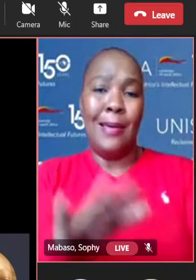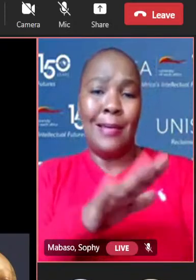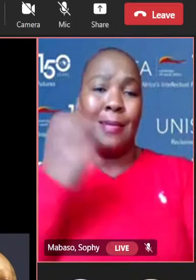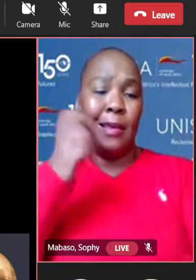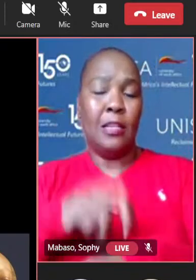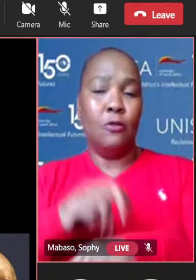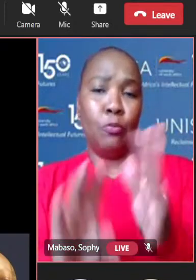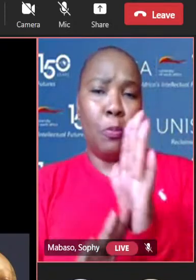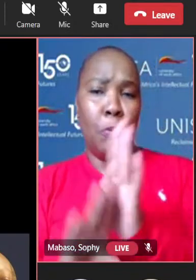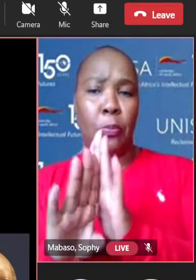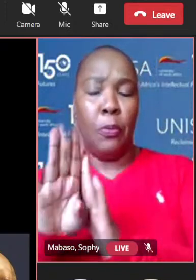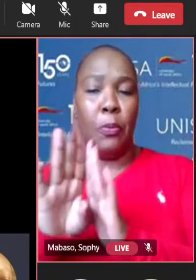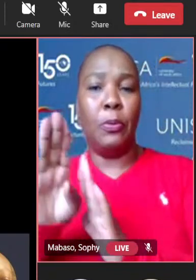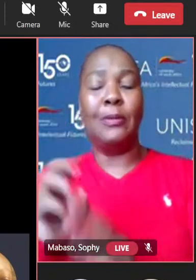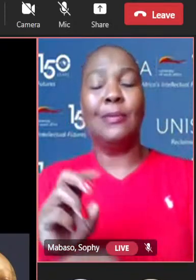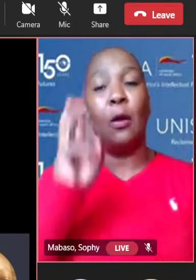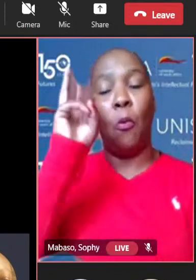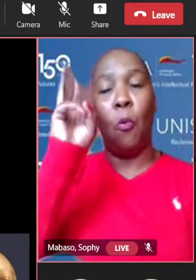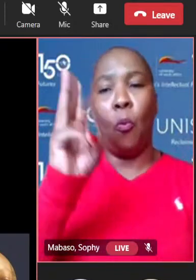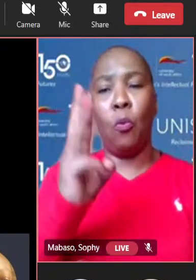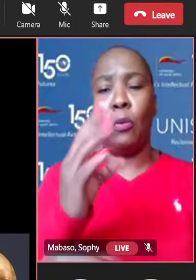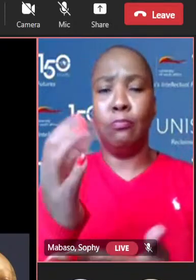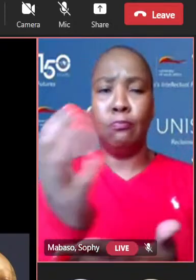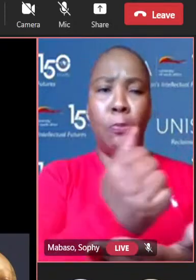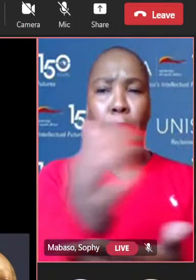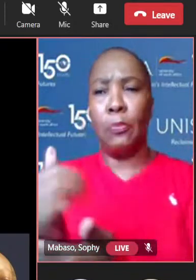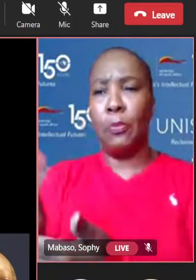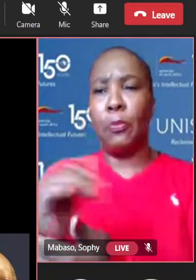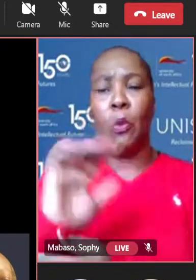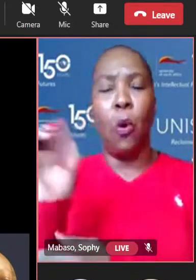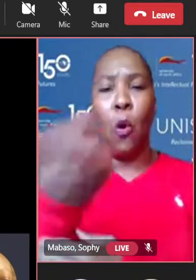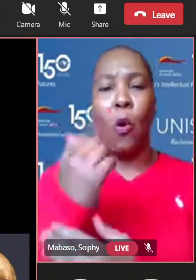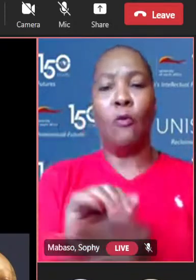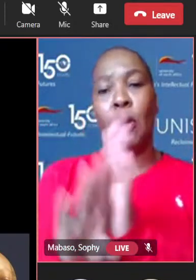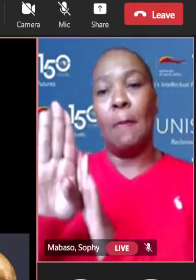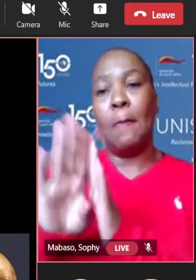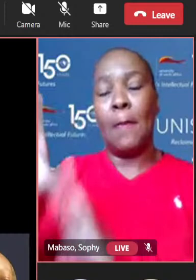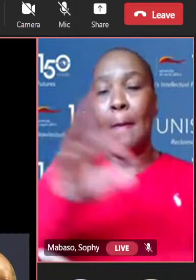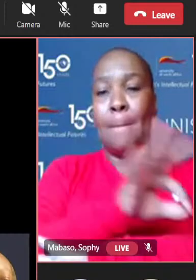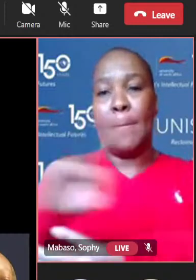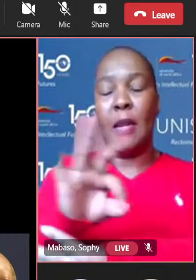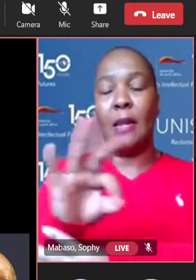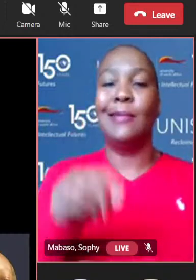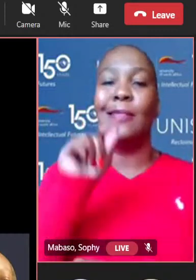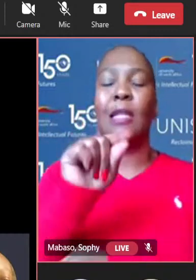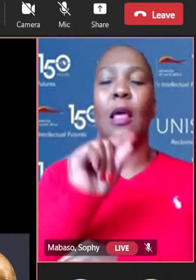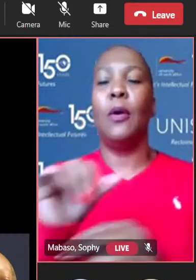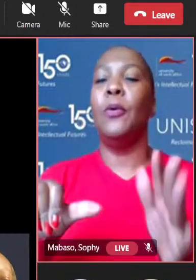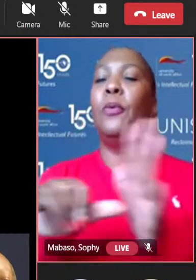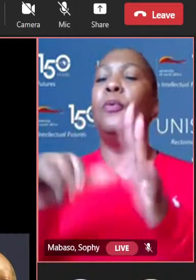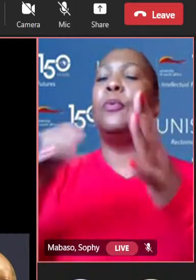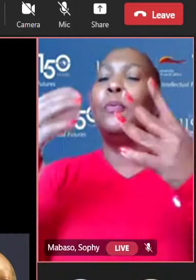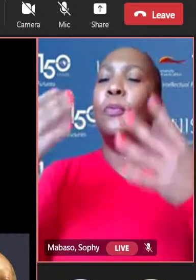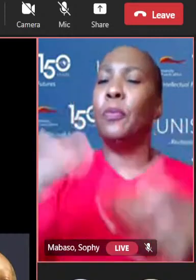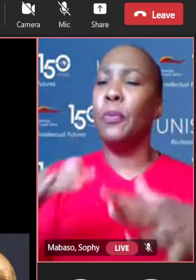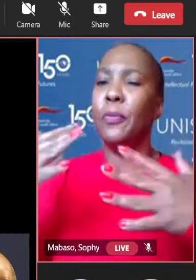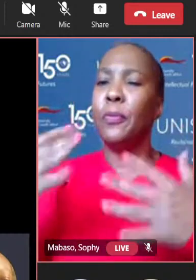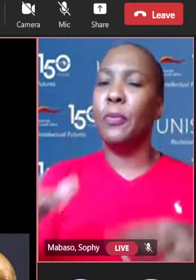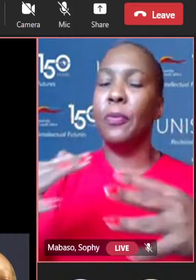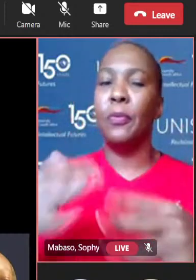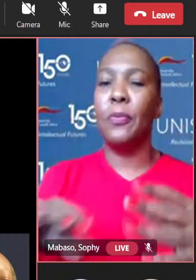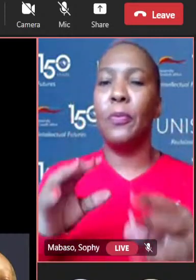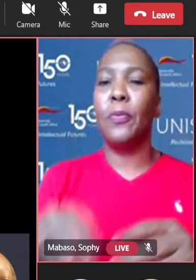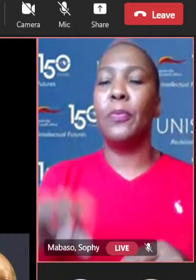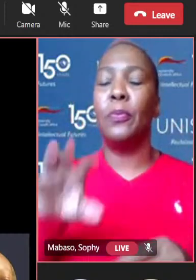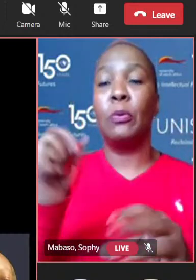they also put together improvement plans. And so it is very, very important that you get involved,